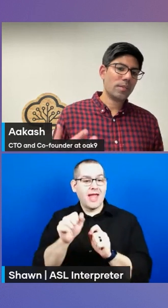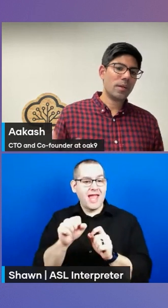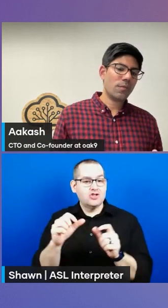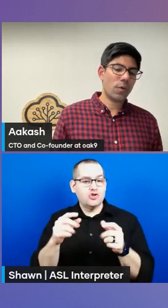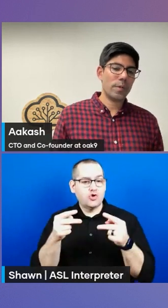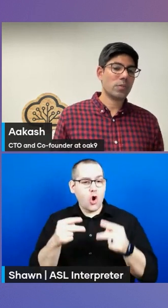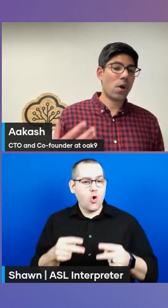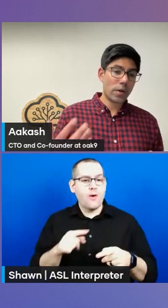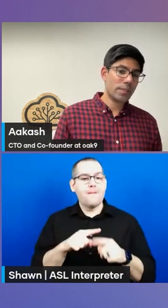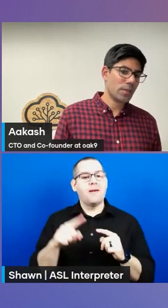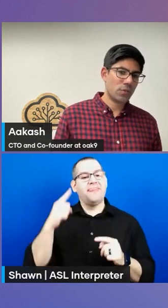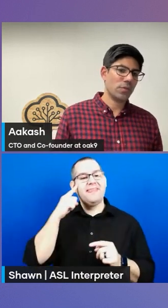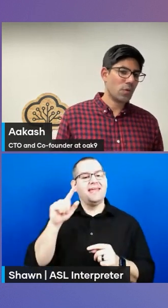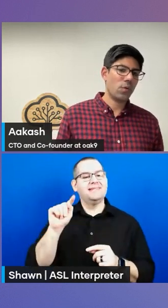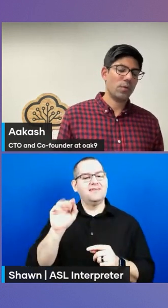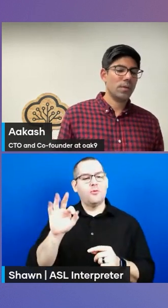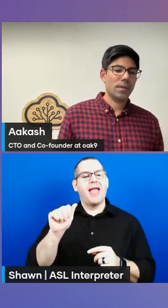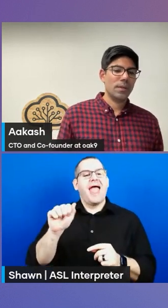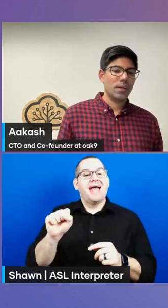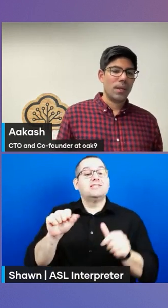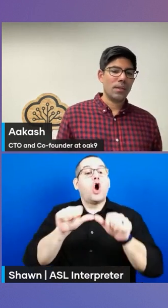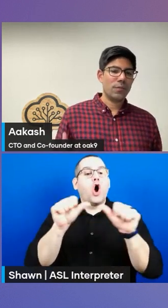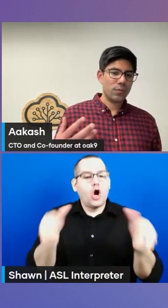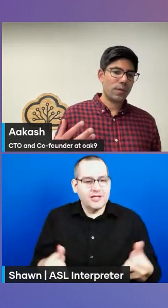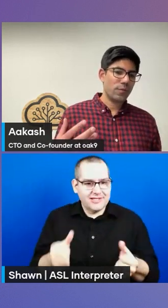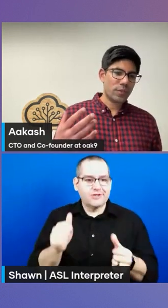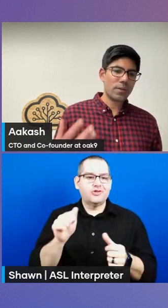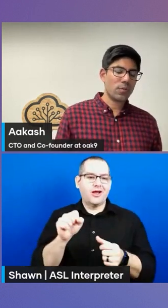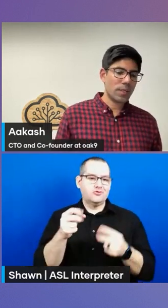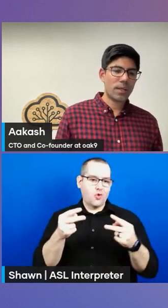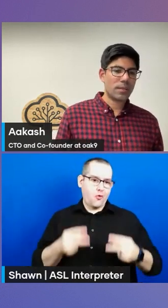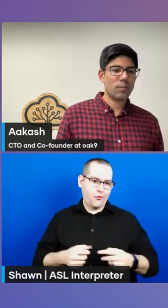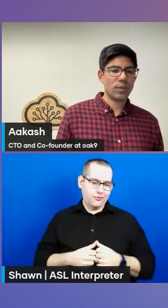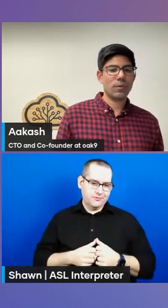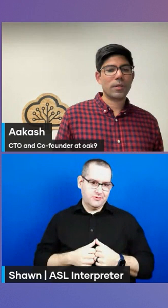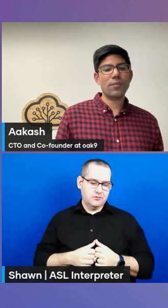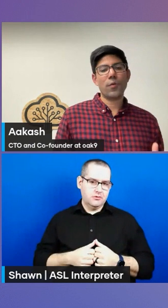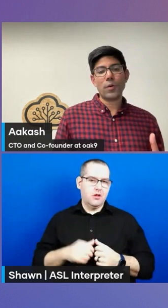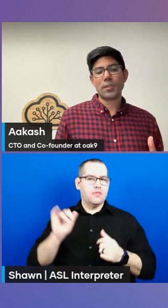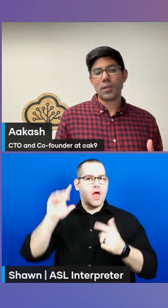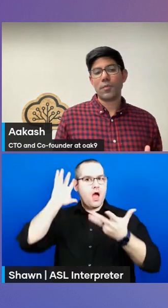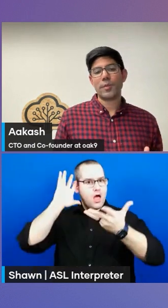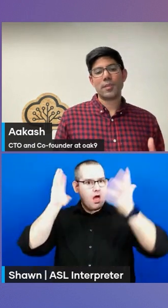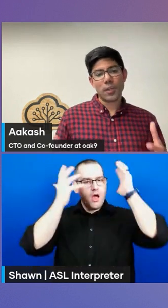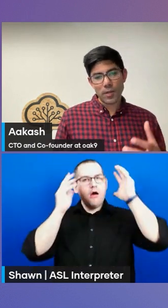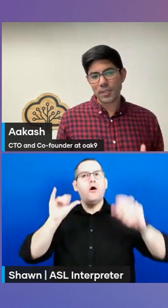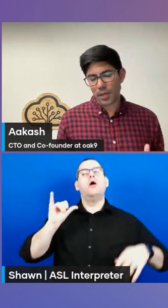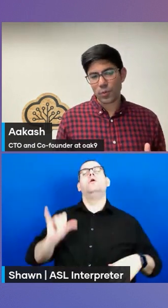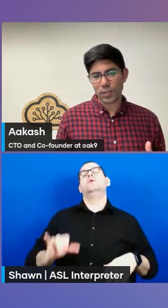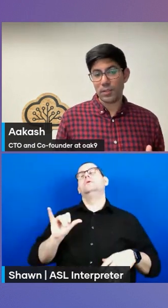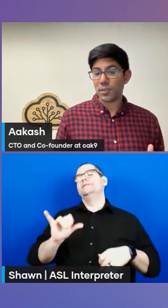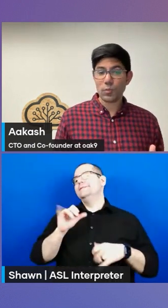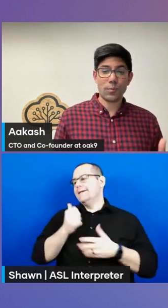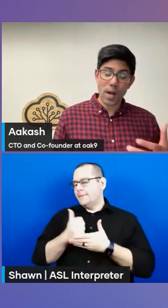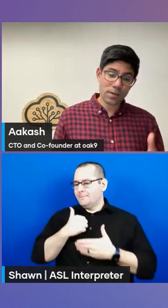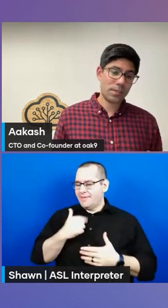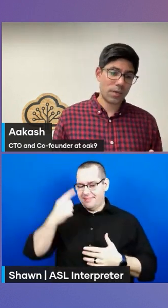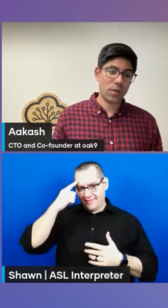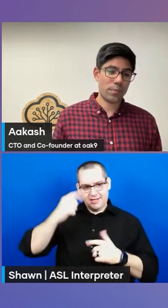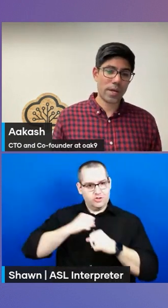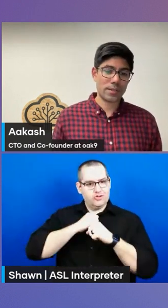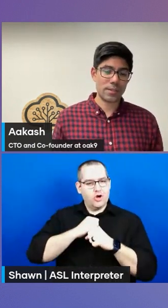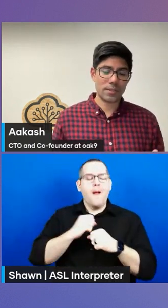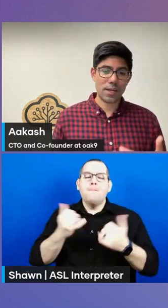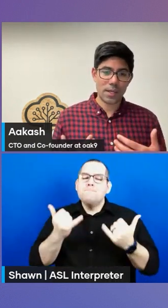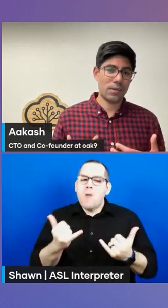thinking about Terraform as architecture as code. And if you start doing that, then what you're going to focus on from a security standpoint, and this is what modern